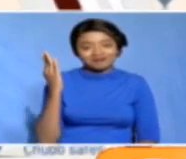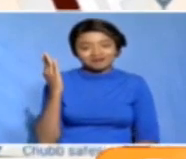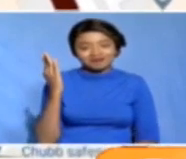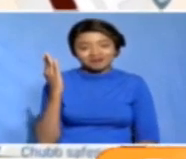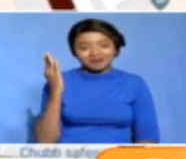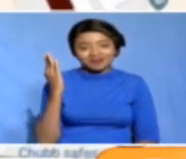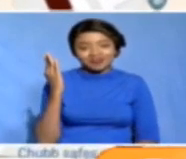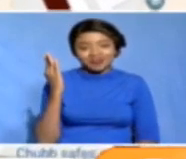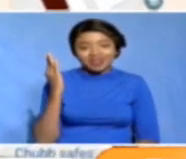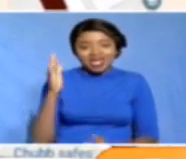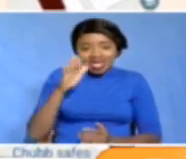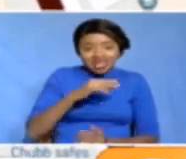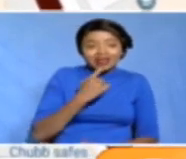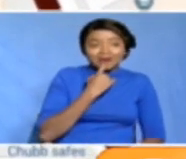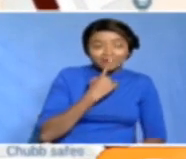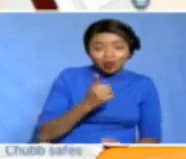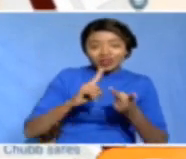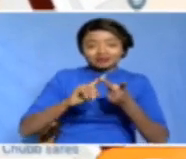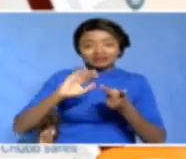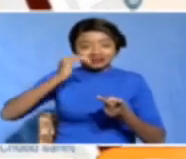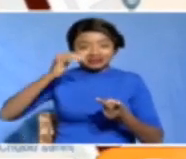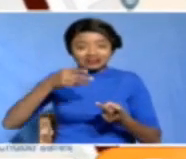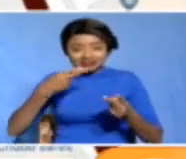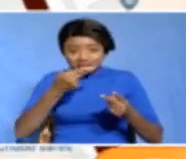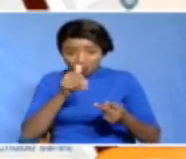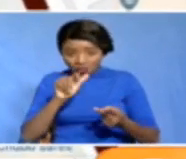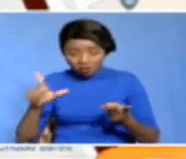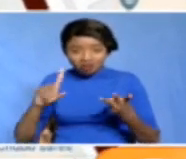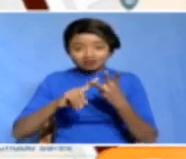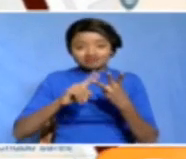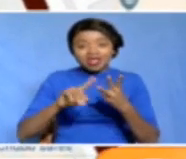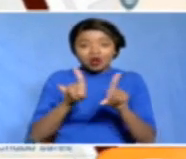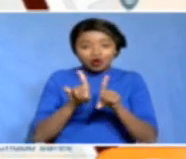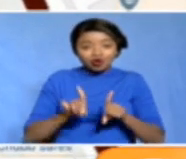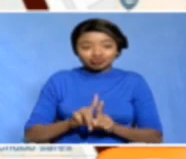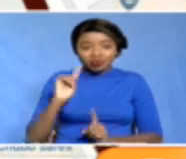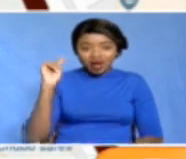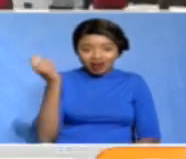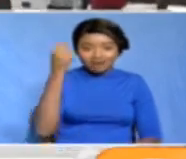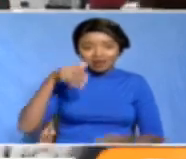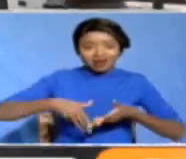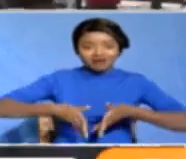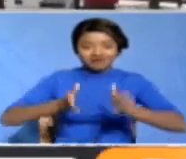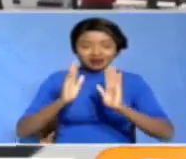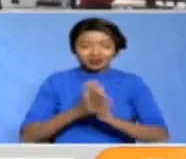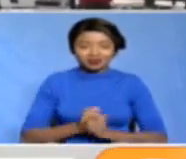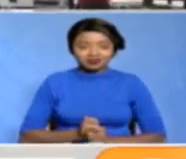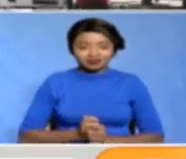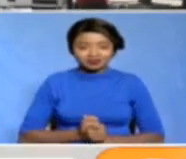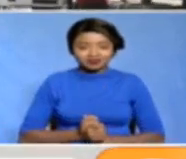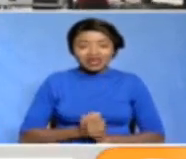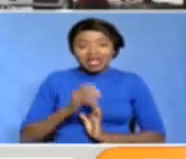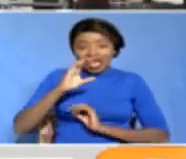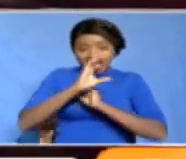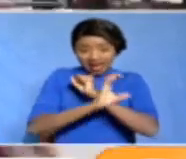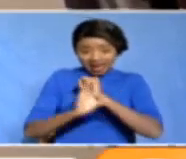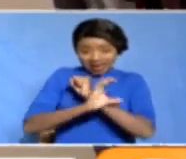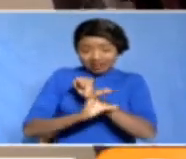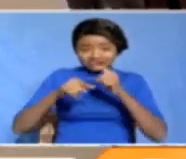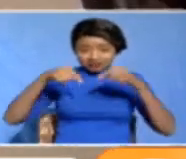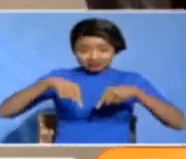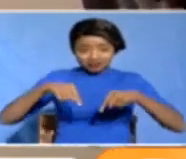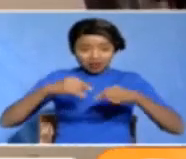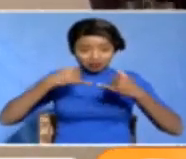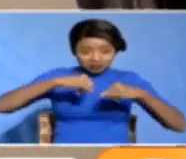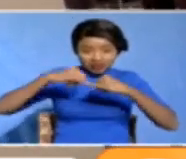This is expected to reduce congestion and ease flow of traffic within Kenya's busiest city. As the country gears to embrace bus